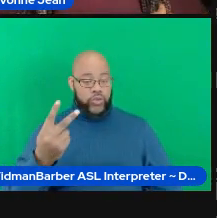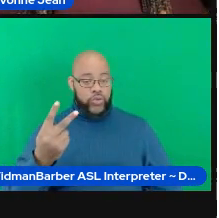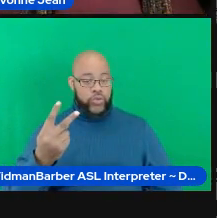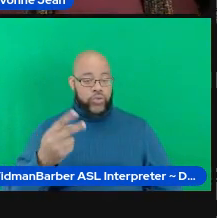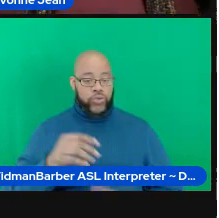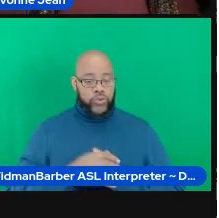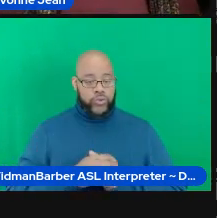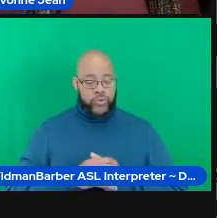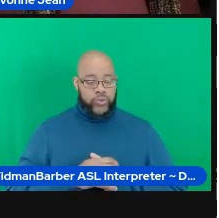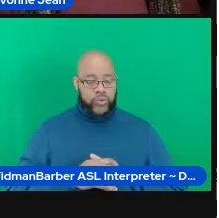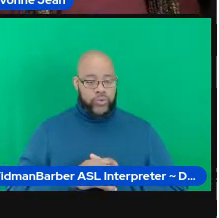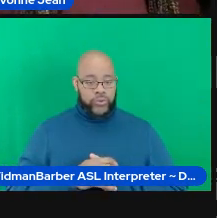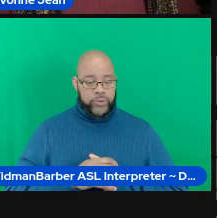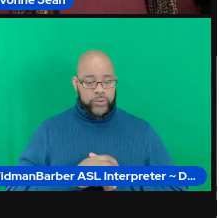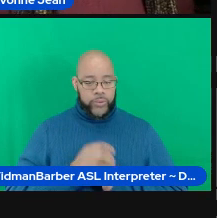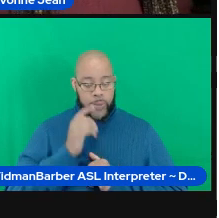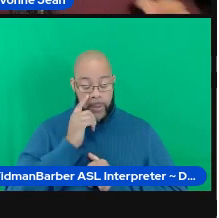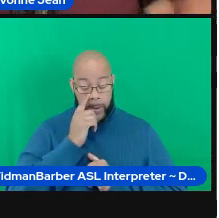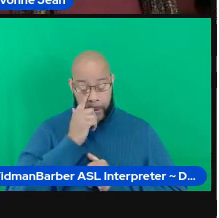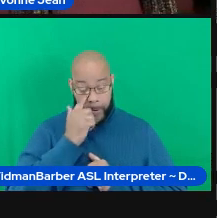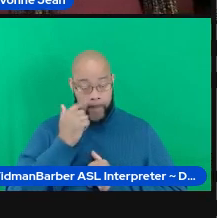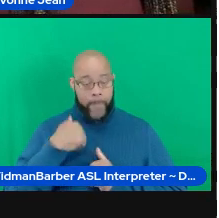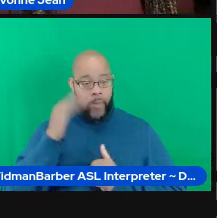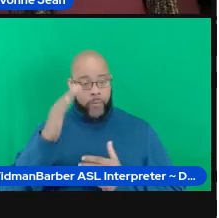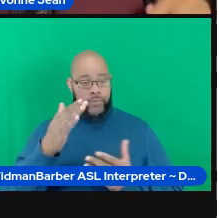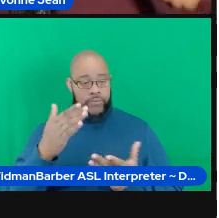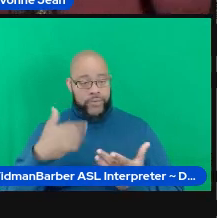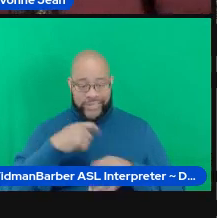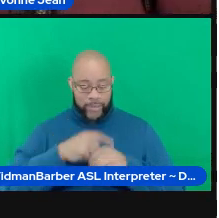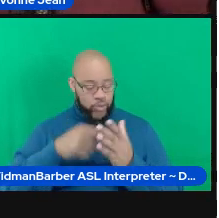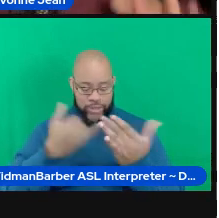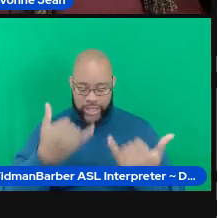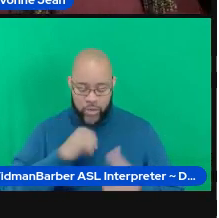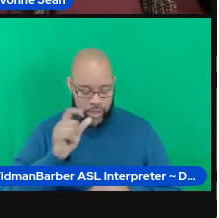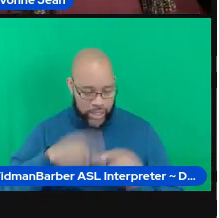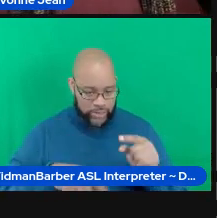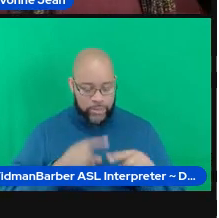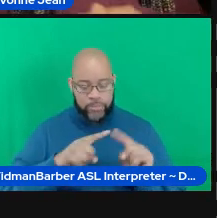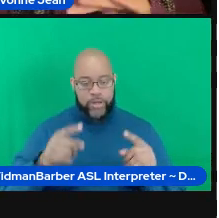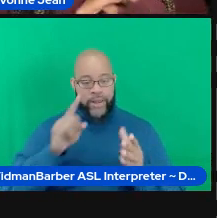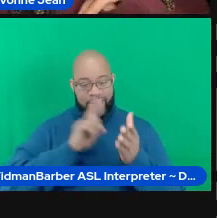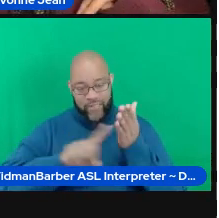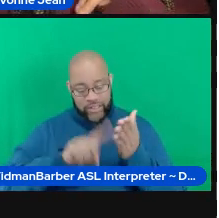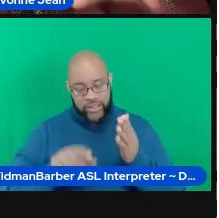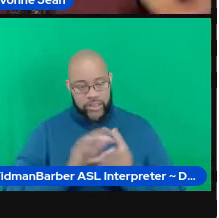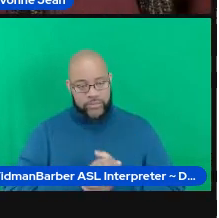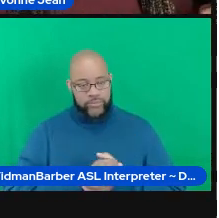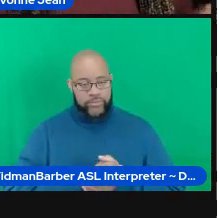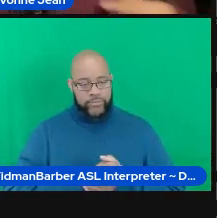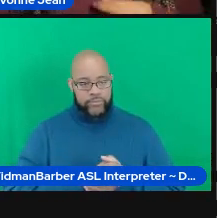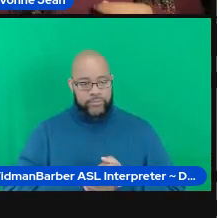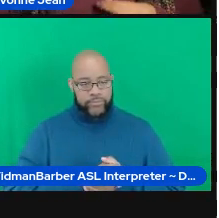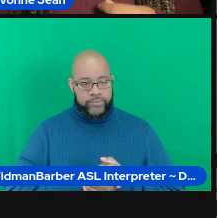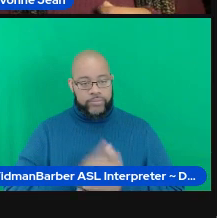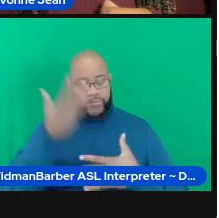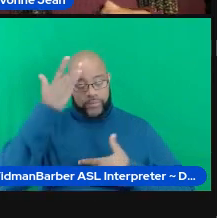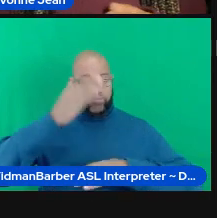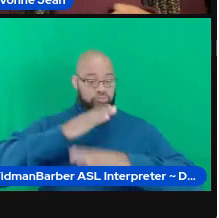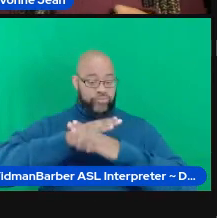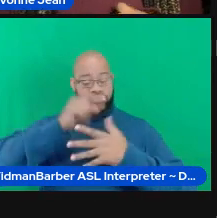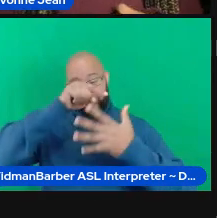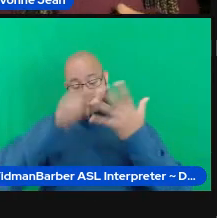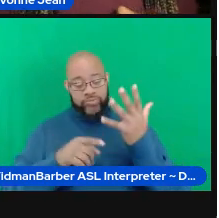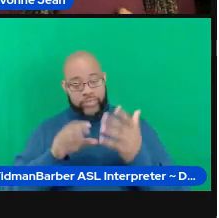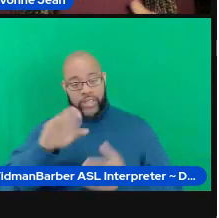ST2 receptor, which I don't have time to show right now. But to investigate the immune repertoire of these cells